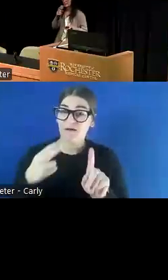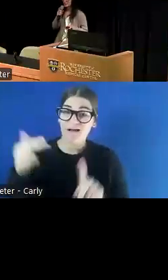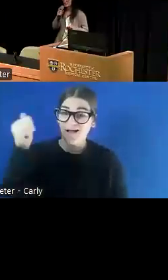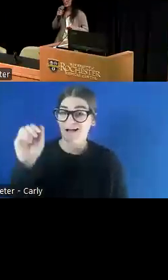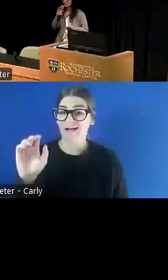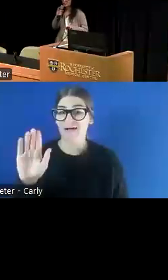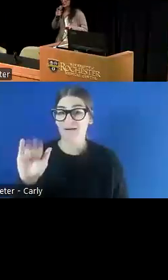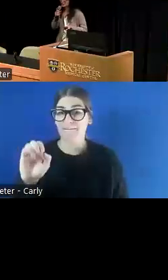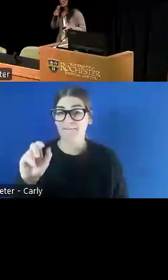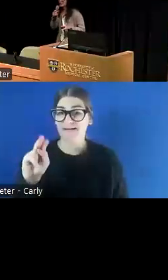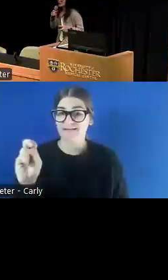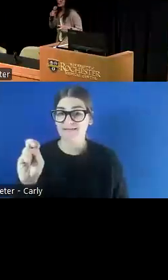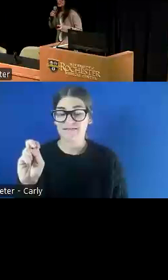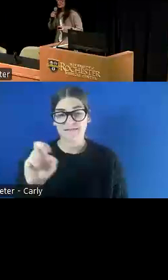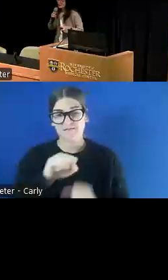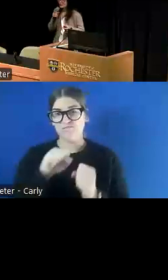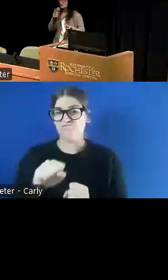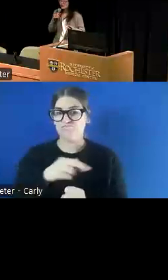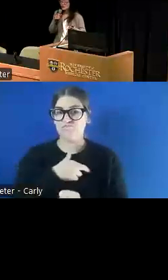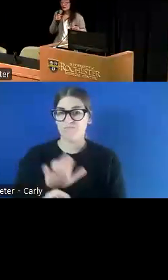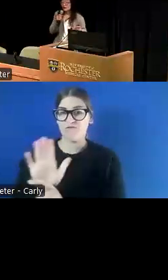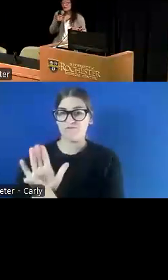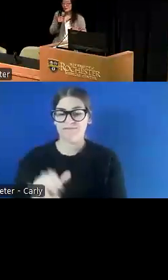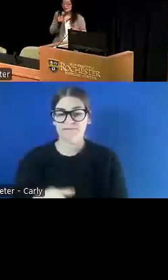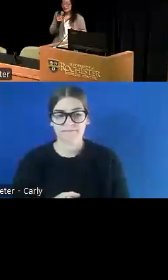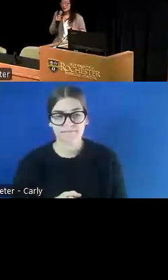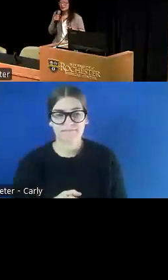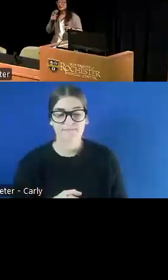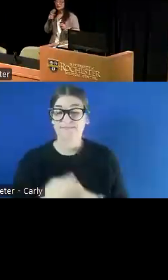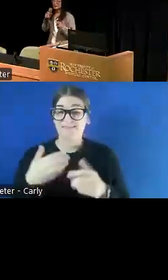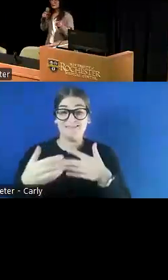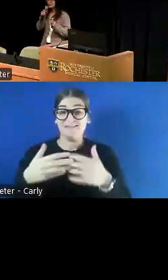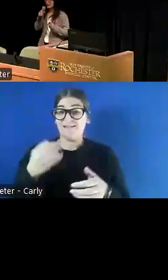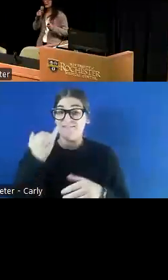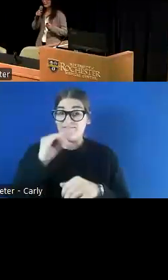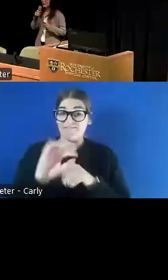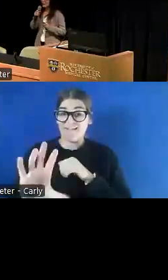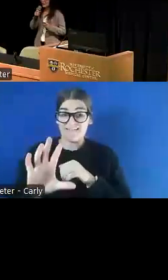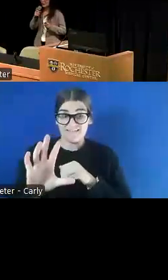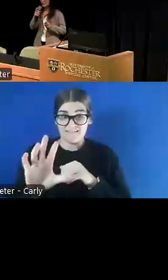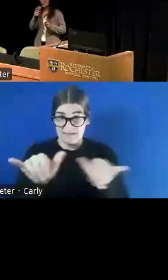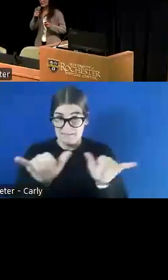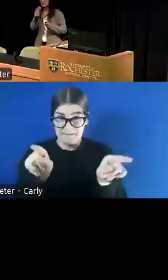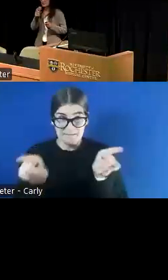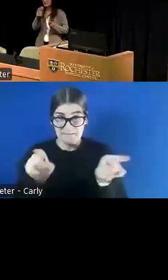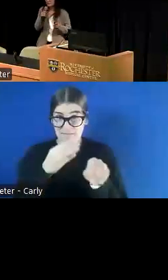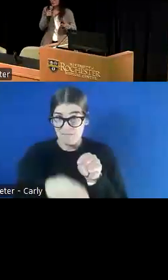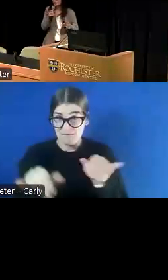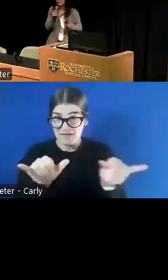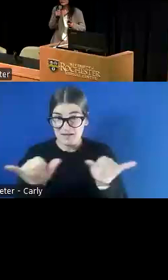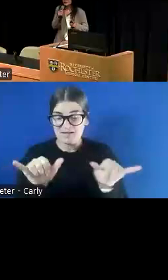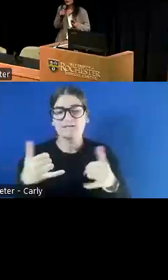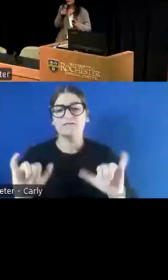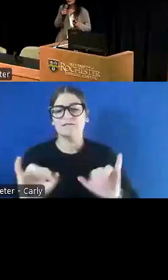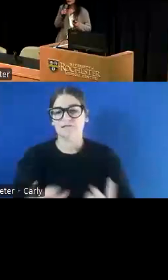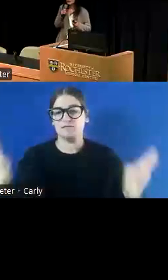baseline internal religiosity. So even though the effects is about the same, it's still